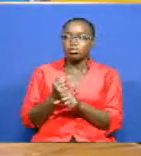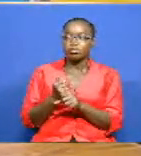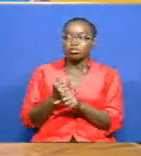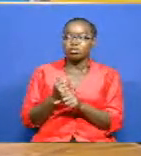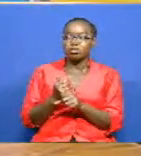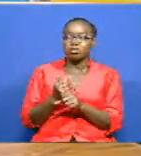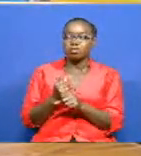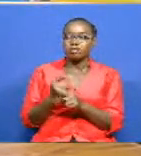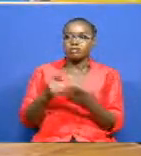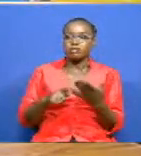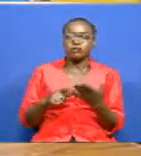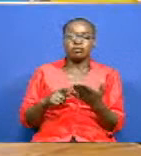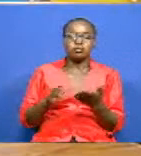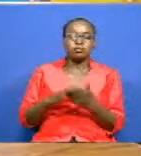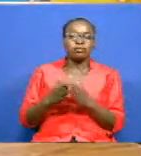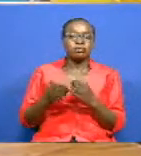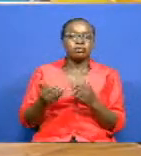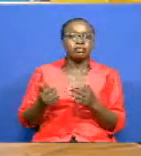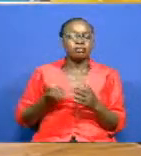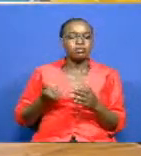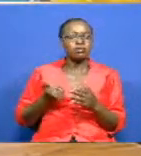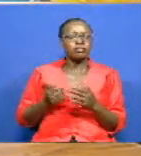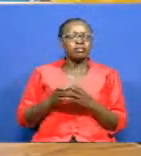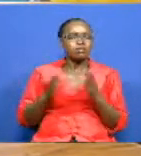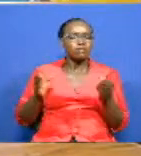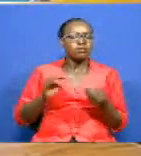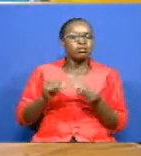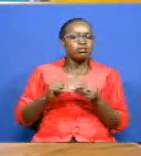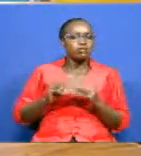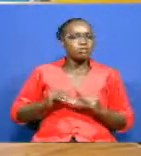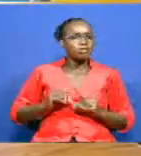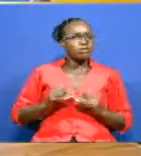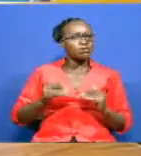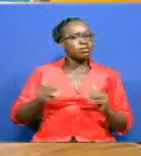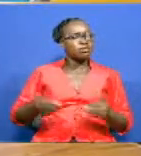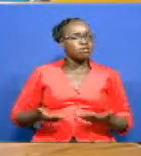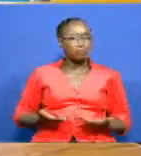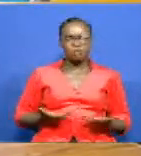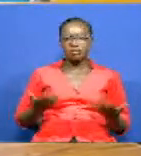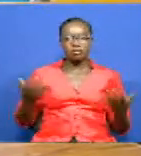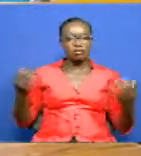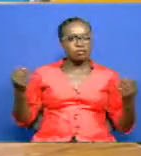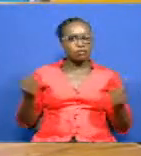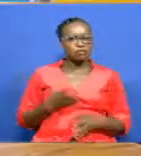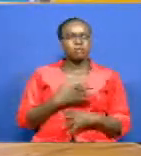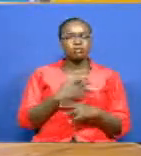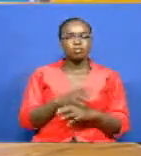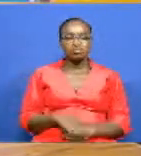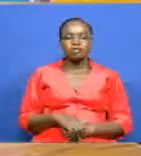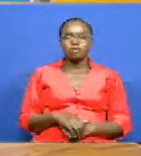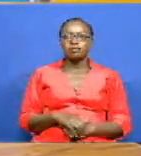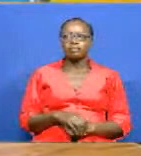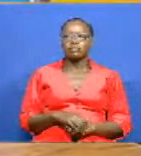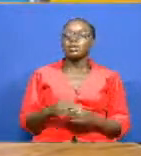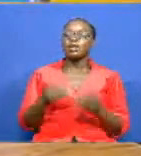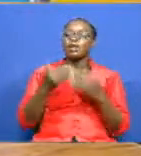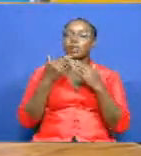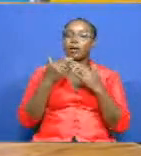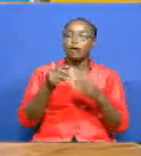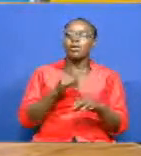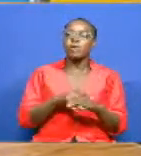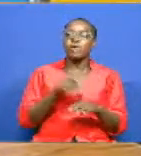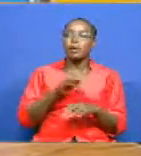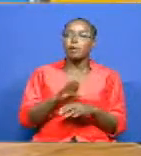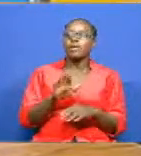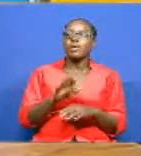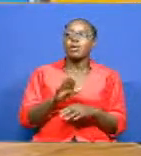has become of our girls? A big number expecting babies. This is so, so sad. We do appreciate every time you give us